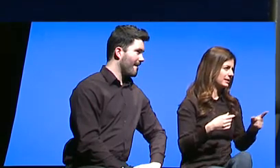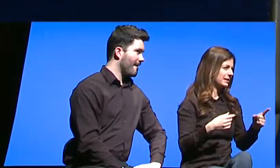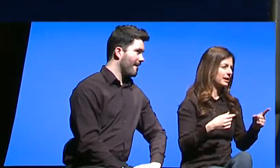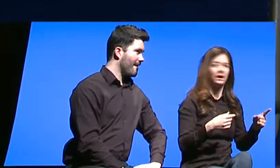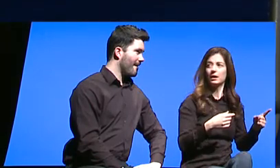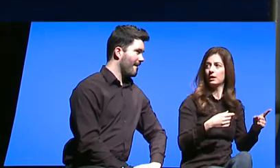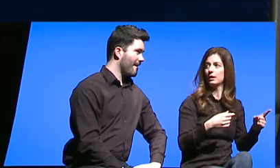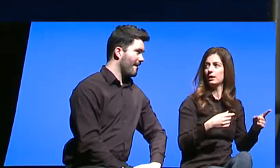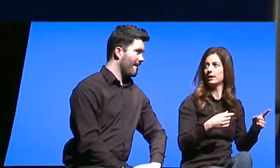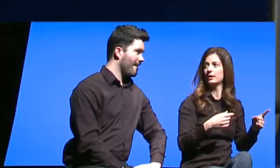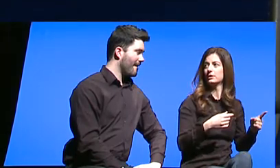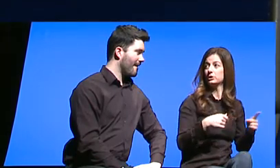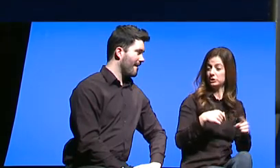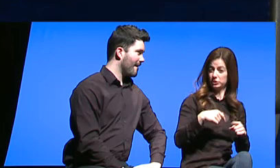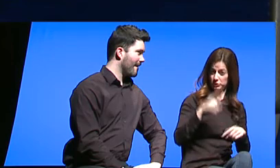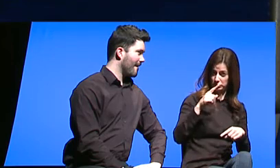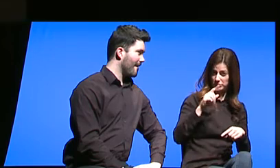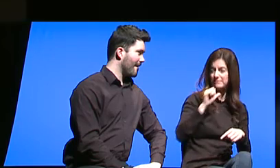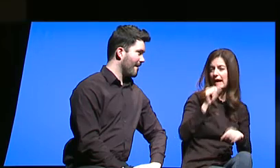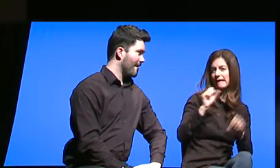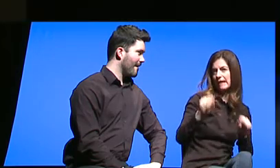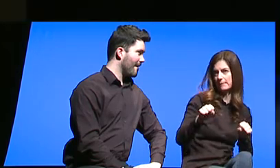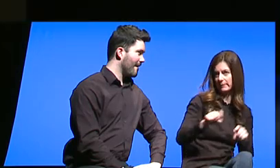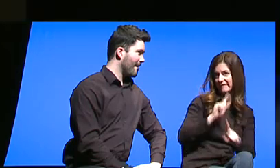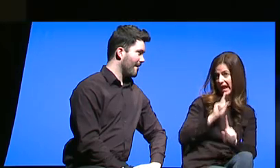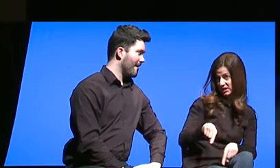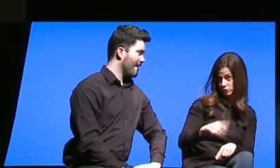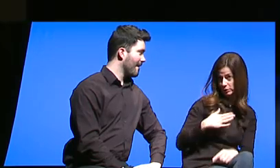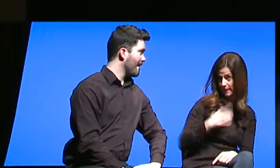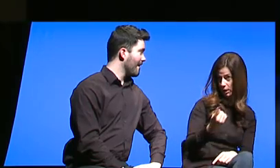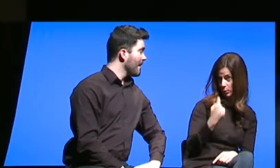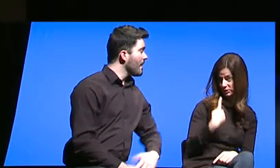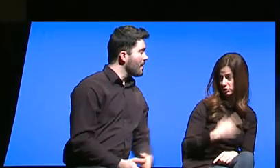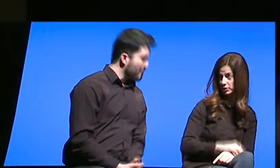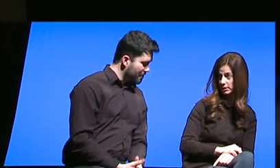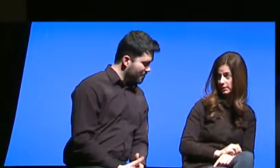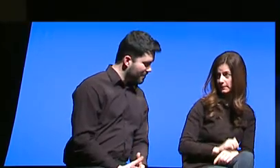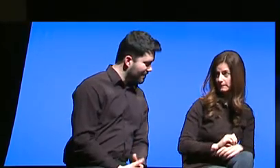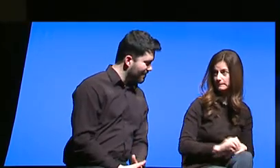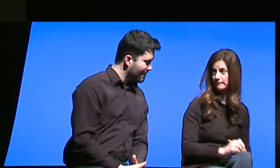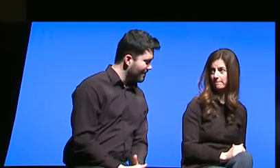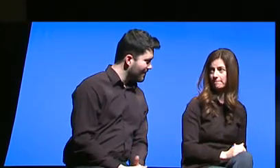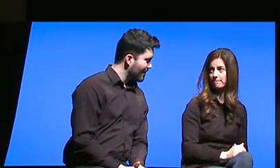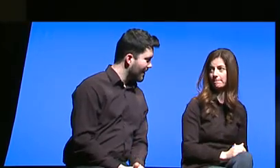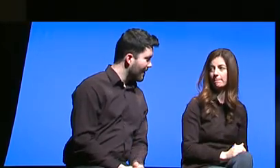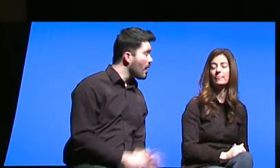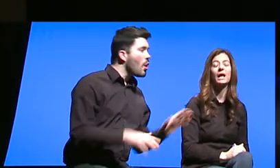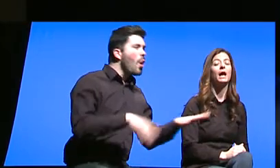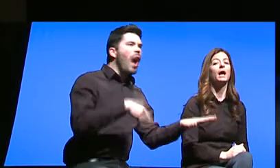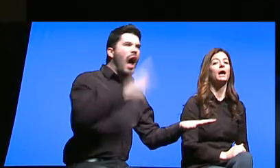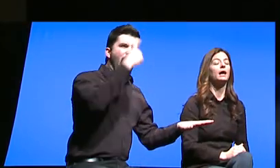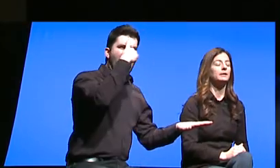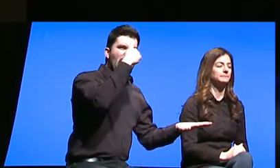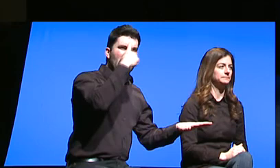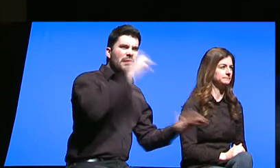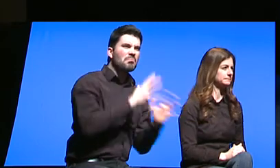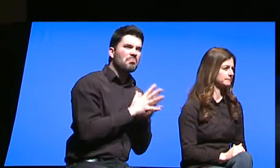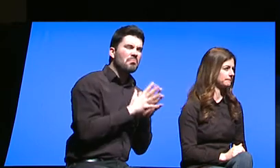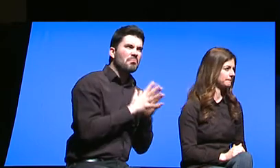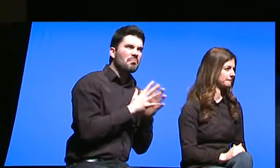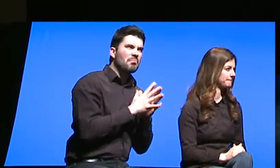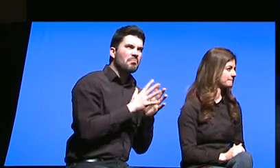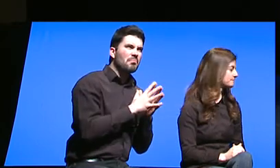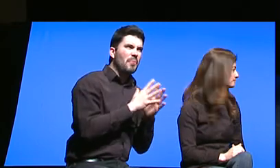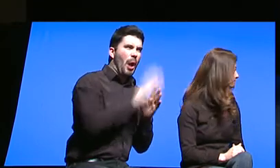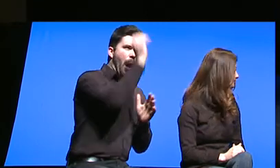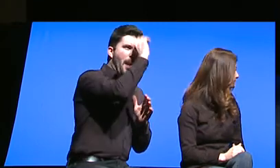You're not capable of understanding what we're trying to say. All right. Well, I don't know if you're into this for the discussion, so I'm not going to answer. I think that we have, real